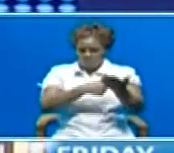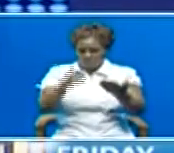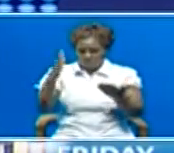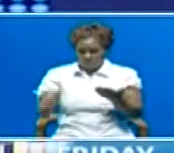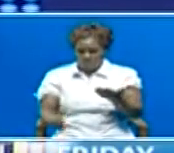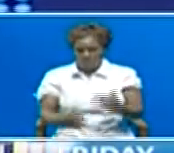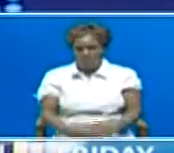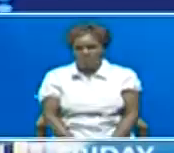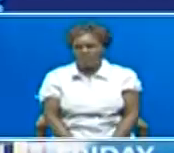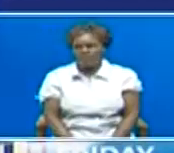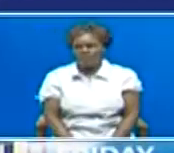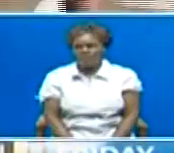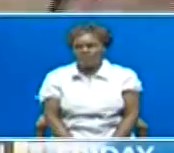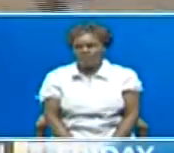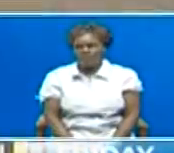weekend.